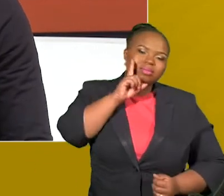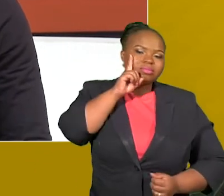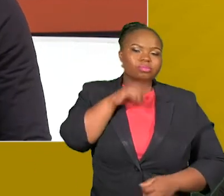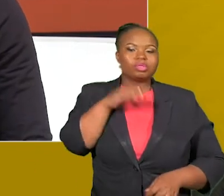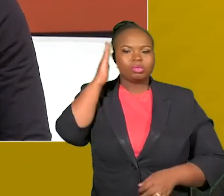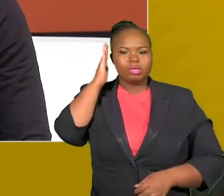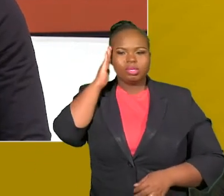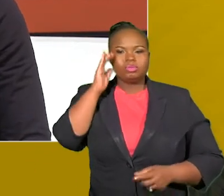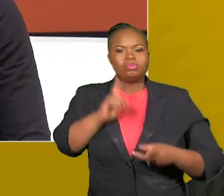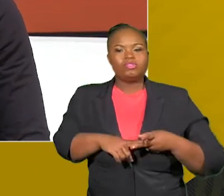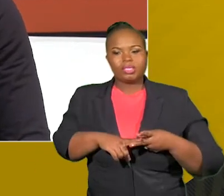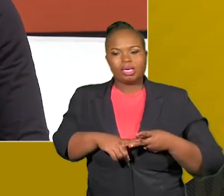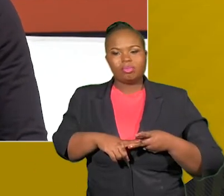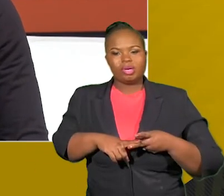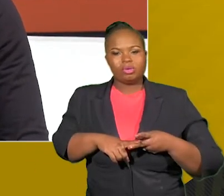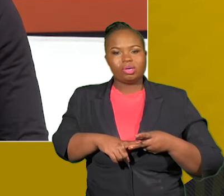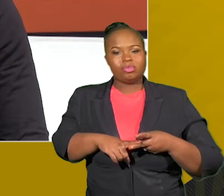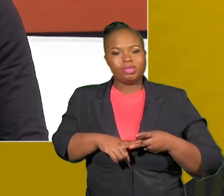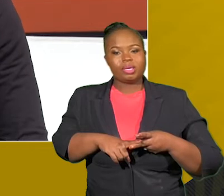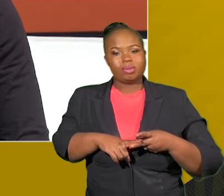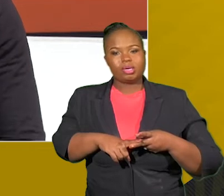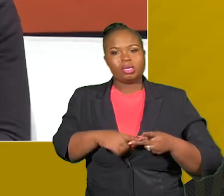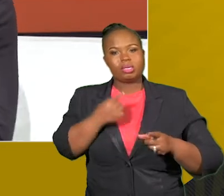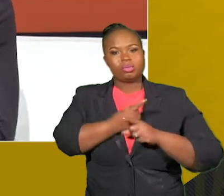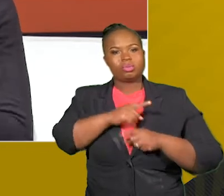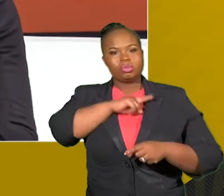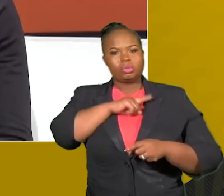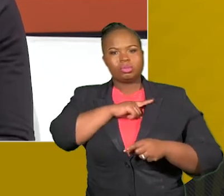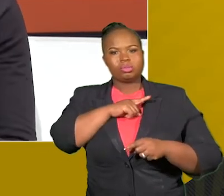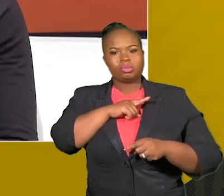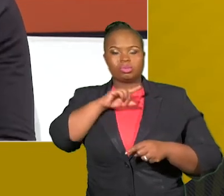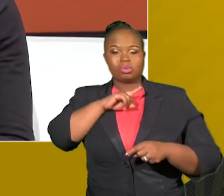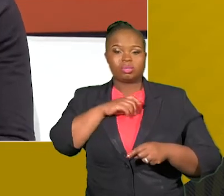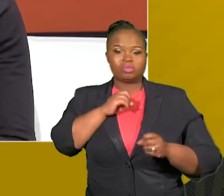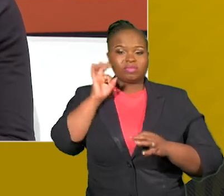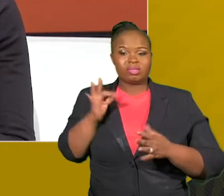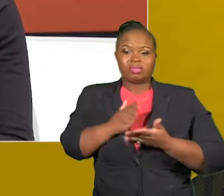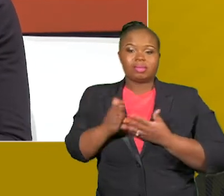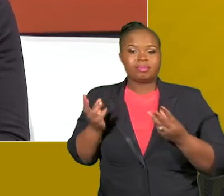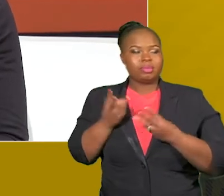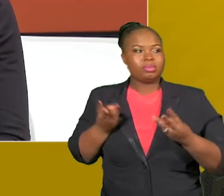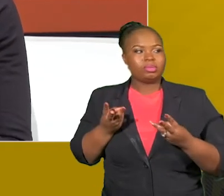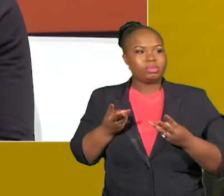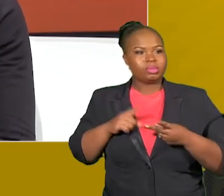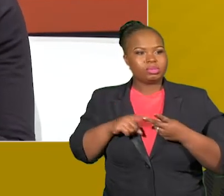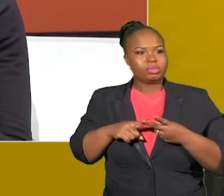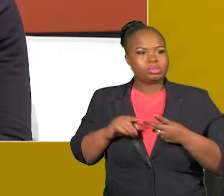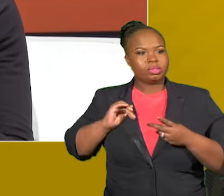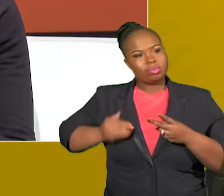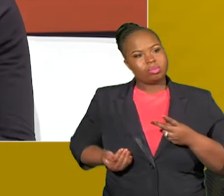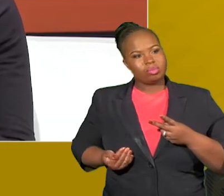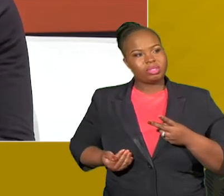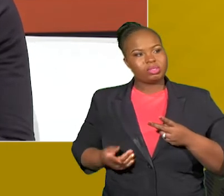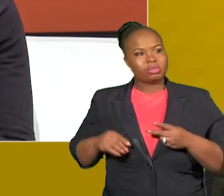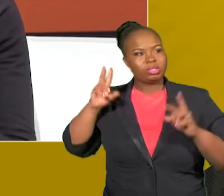transpired, what made this psyche of violence masculinity to happen. You take it very far. You see, some people, especially these feminists you talk about, they think